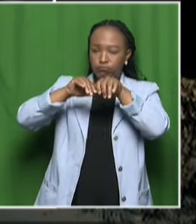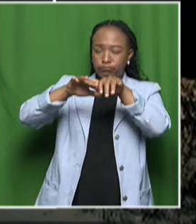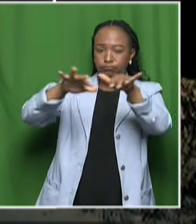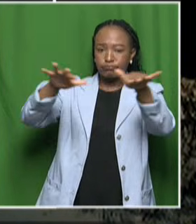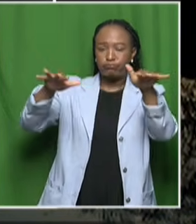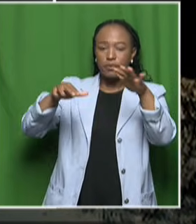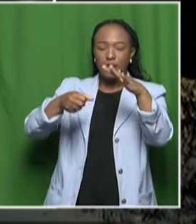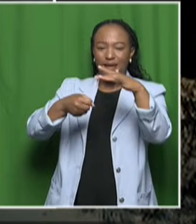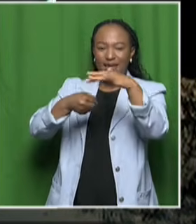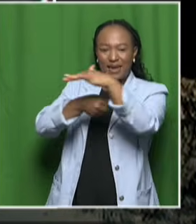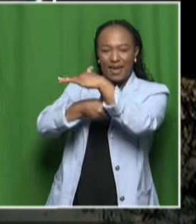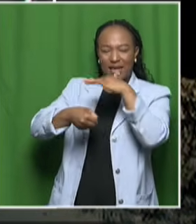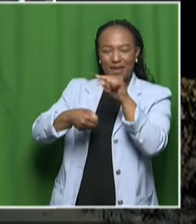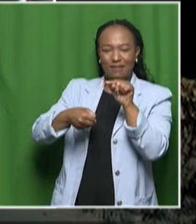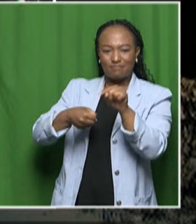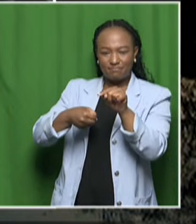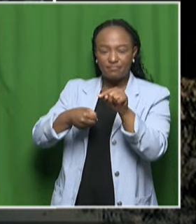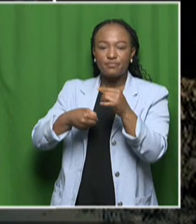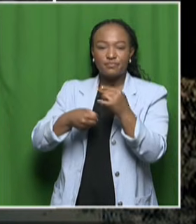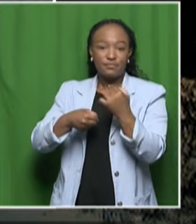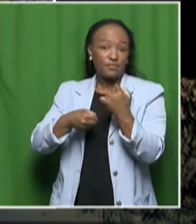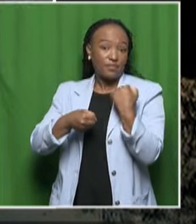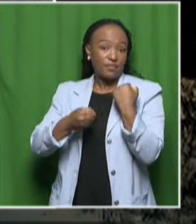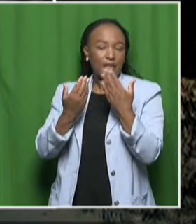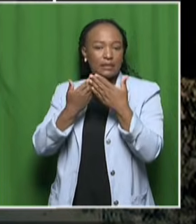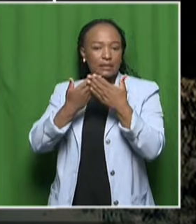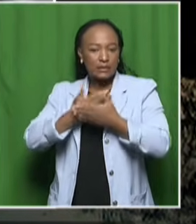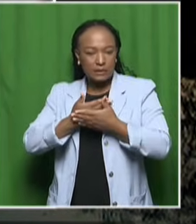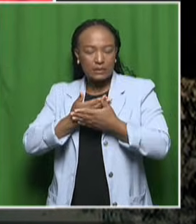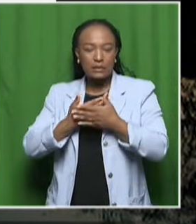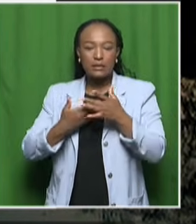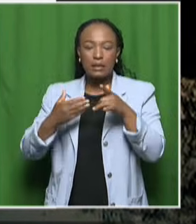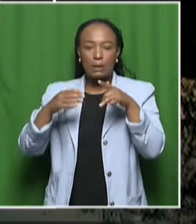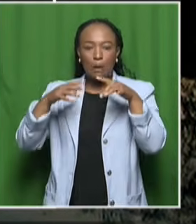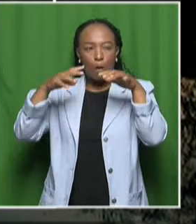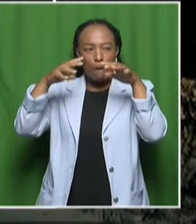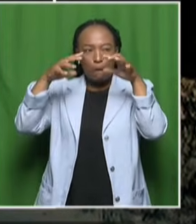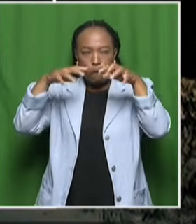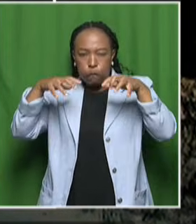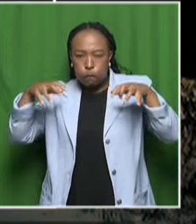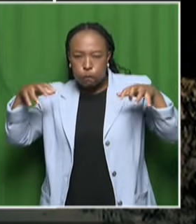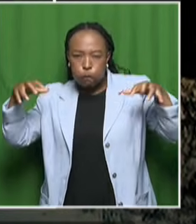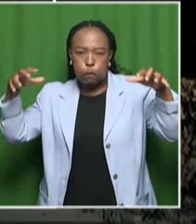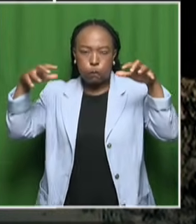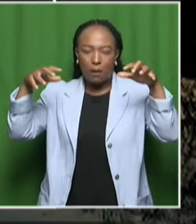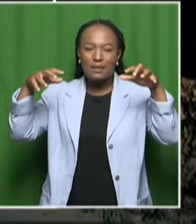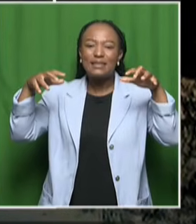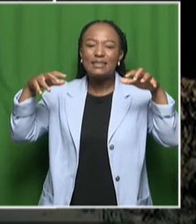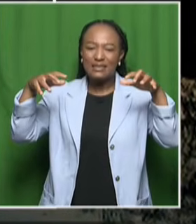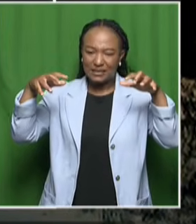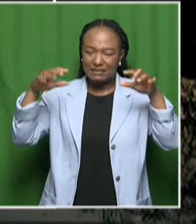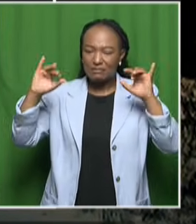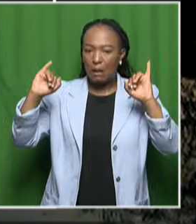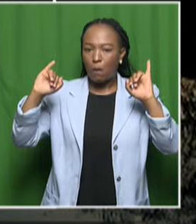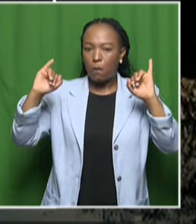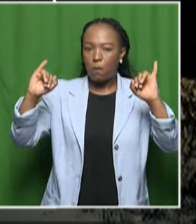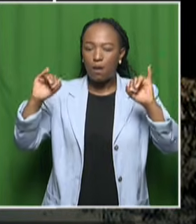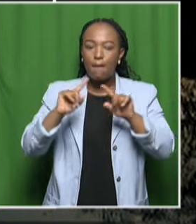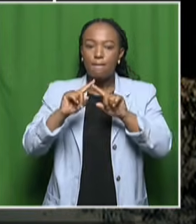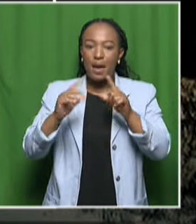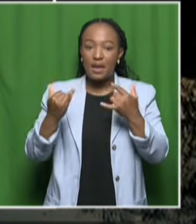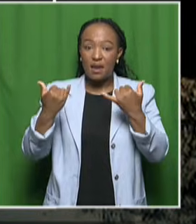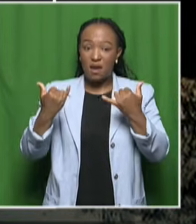from the municipality, back to base last night, the smoke over this N2 was quite thick. But I mean, as I'm sitting here